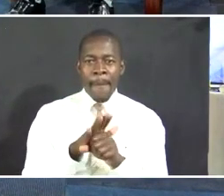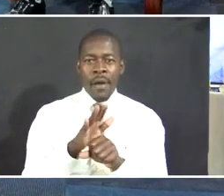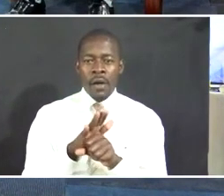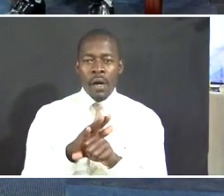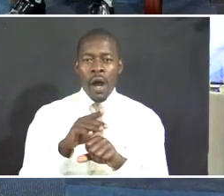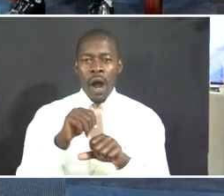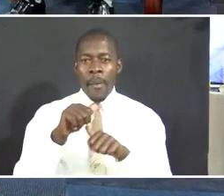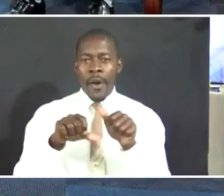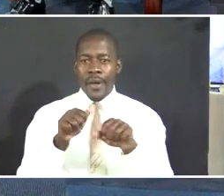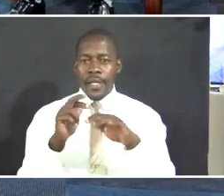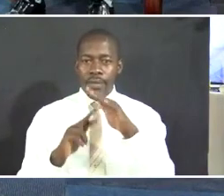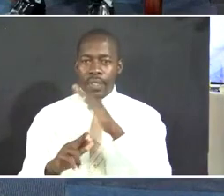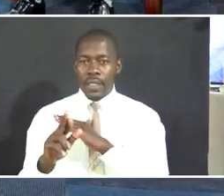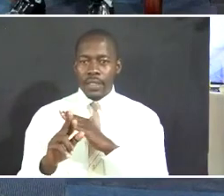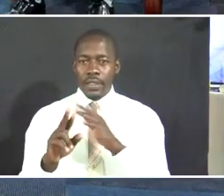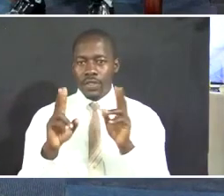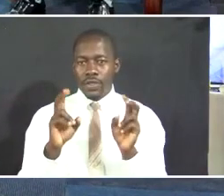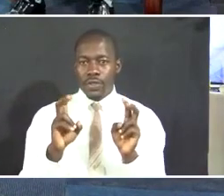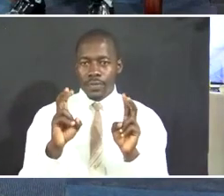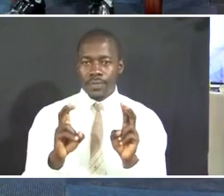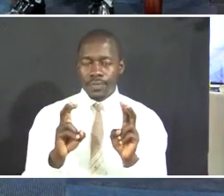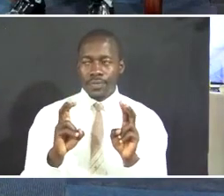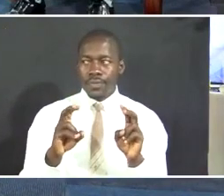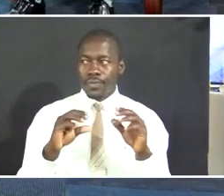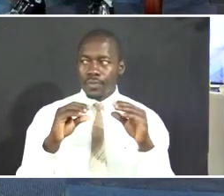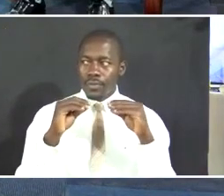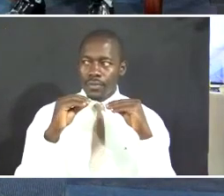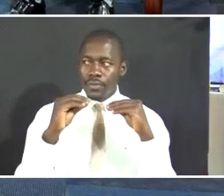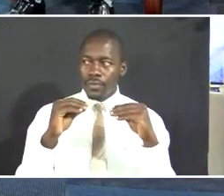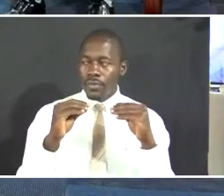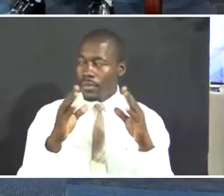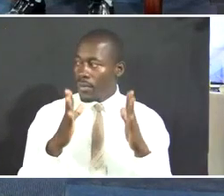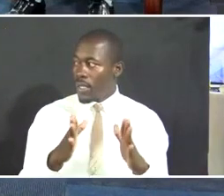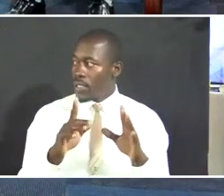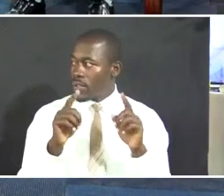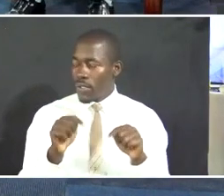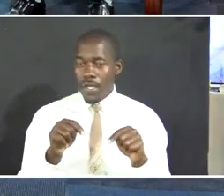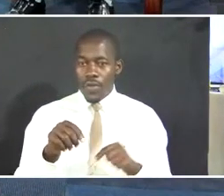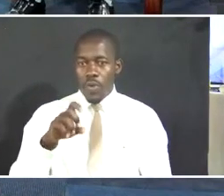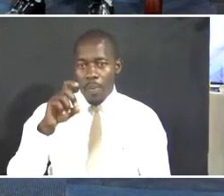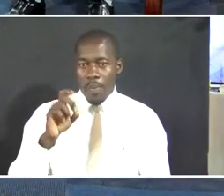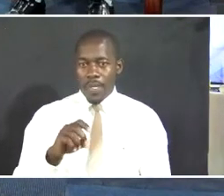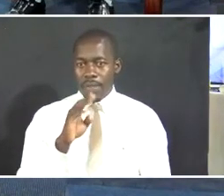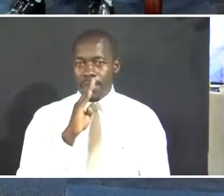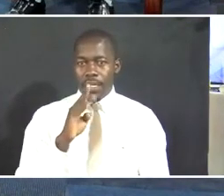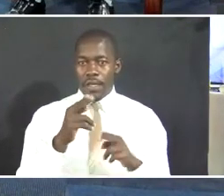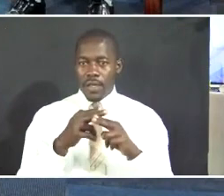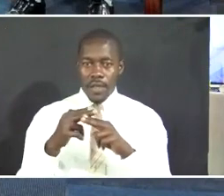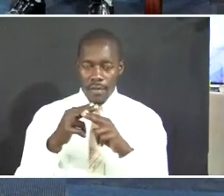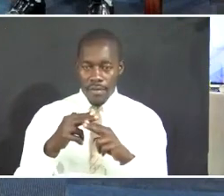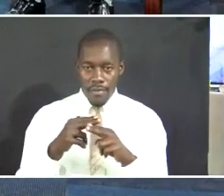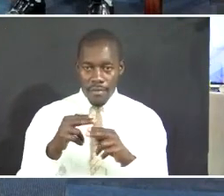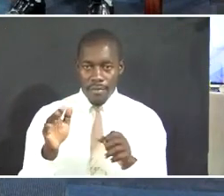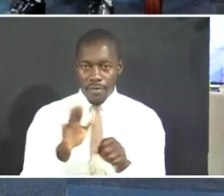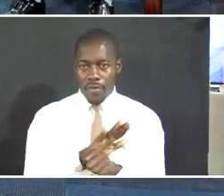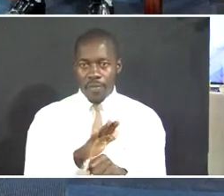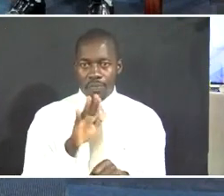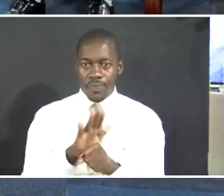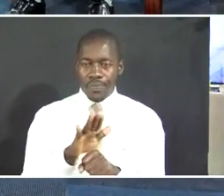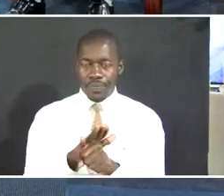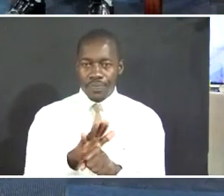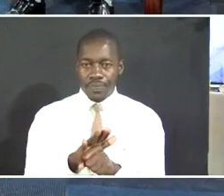discipline issues. I think as teachers, this day is something to be careful about. You cannot